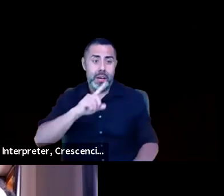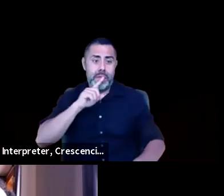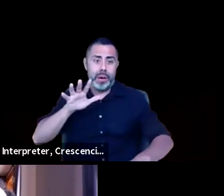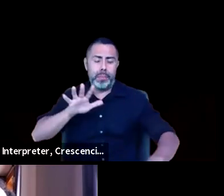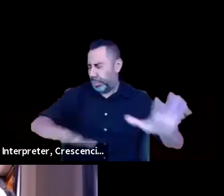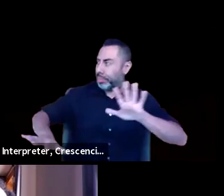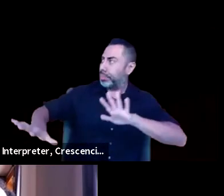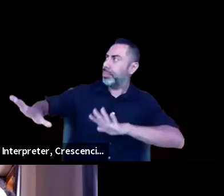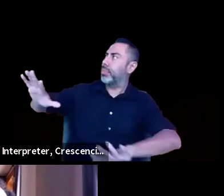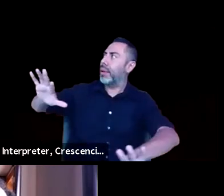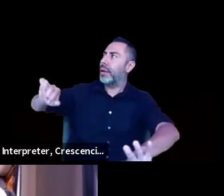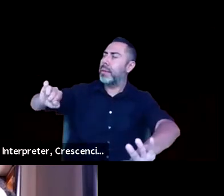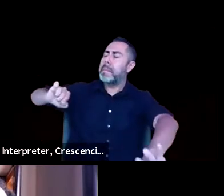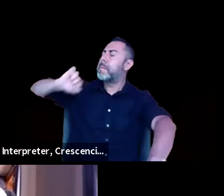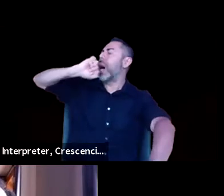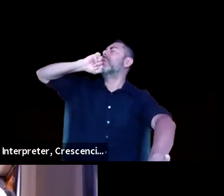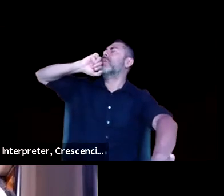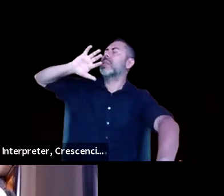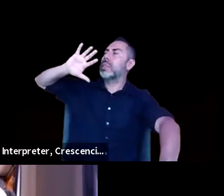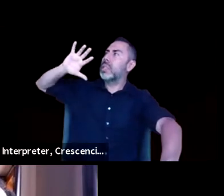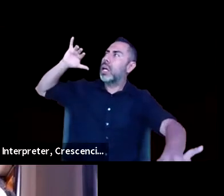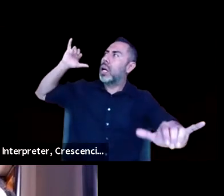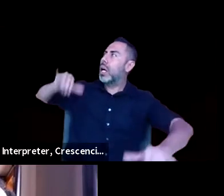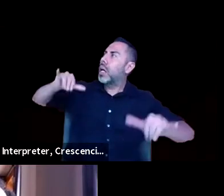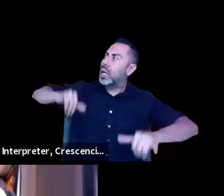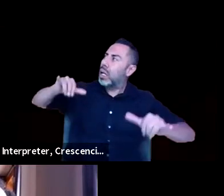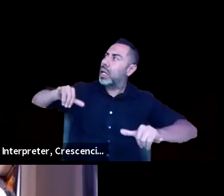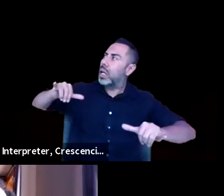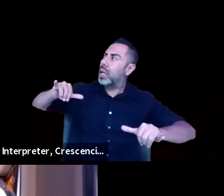or just wondering how in the world